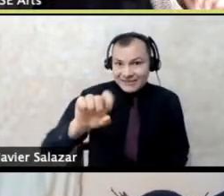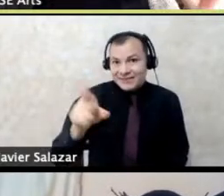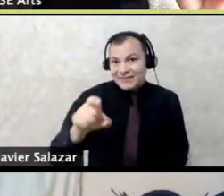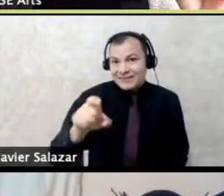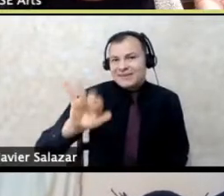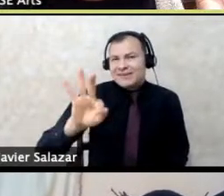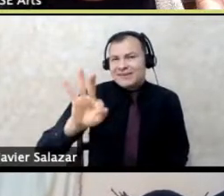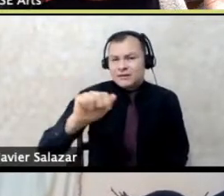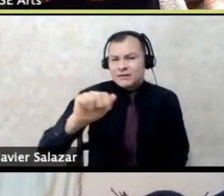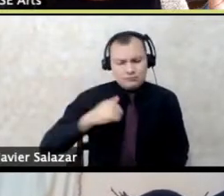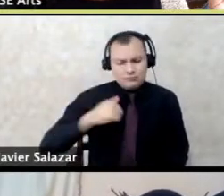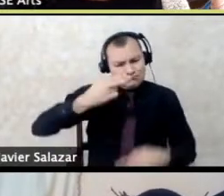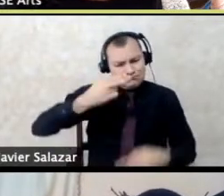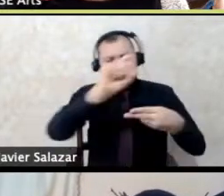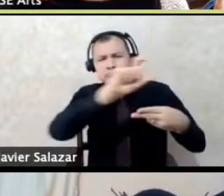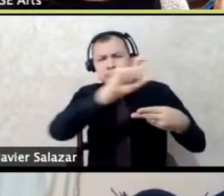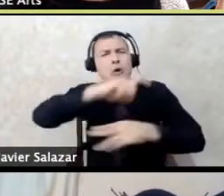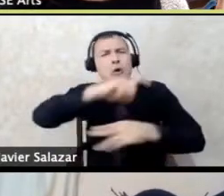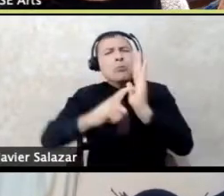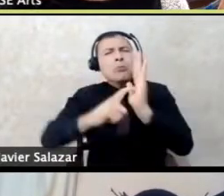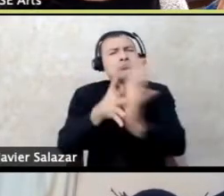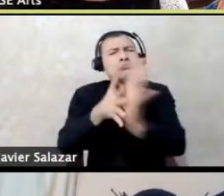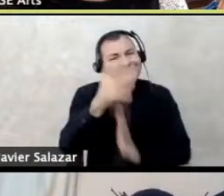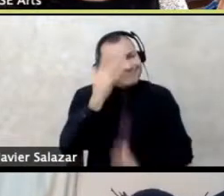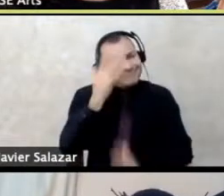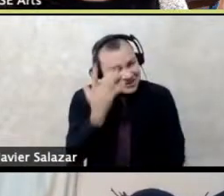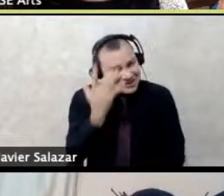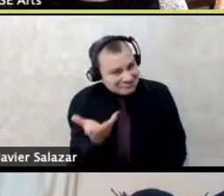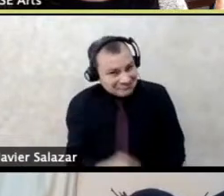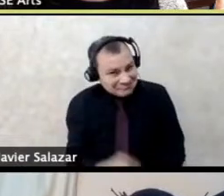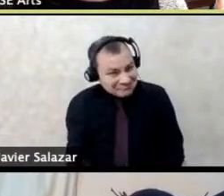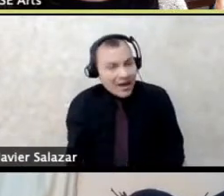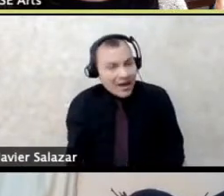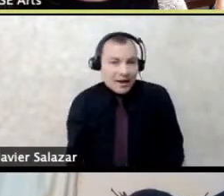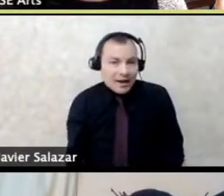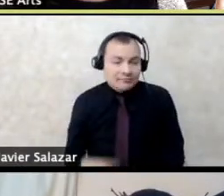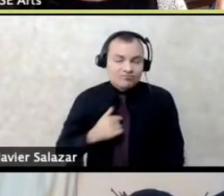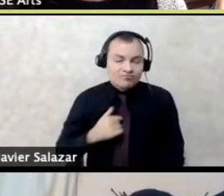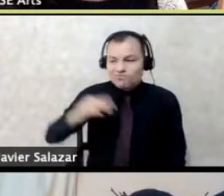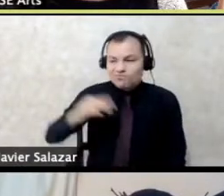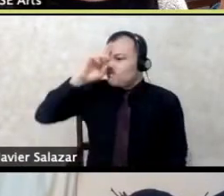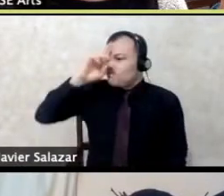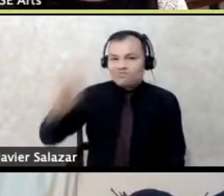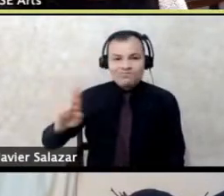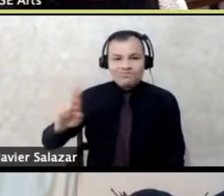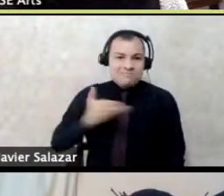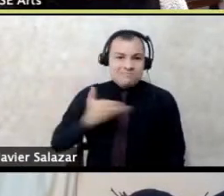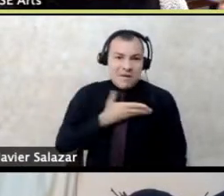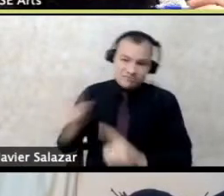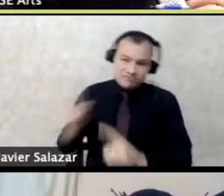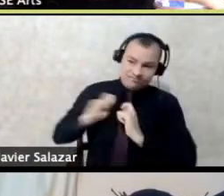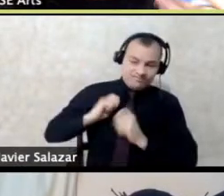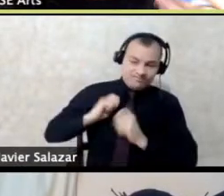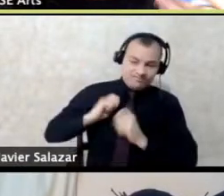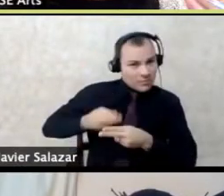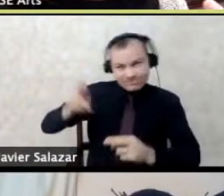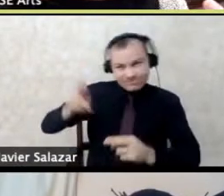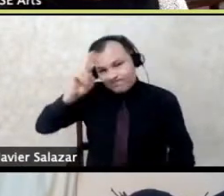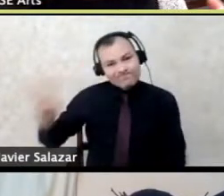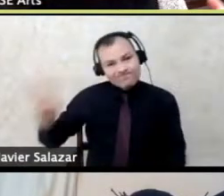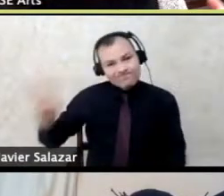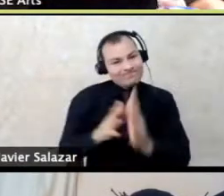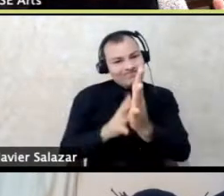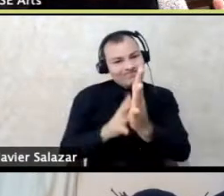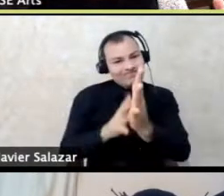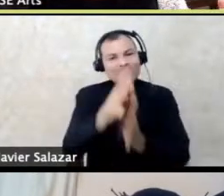my colleagues. Special gratitude to Paola and Alex for the invitation. I want to share with you my entire name